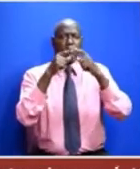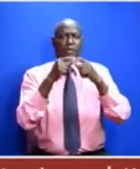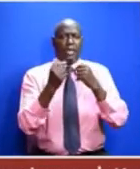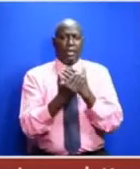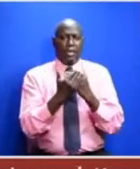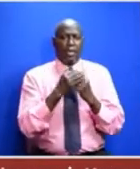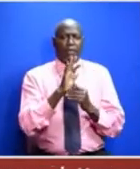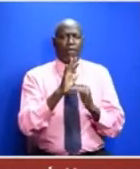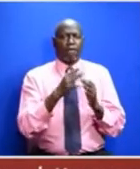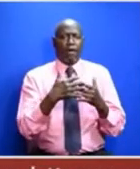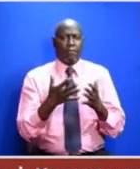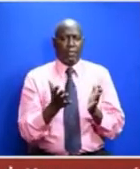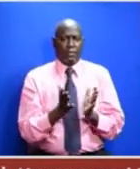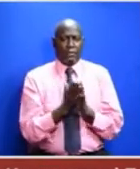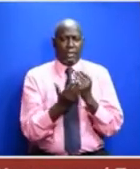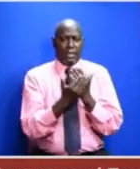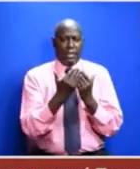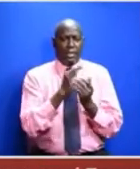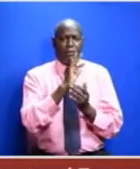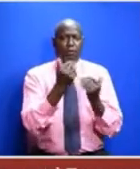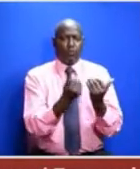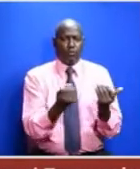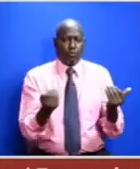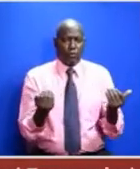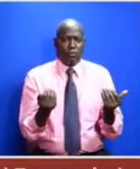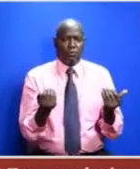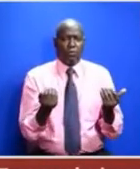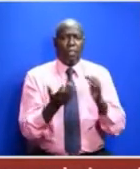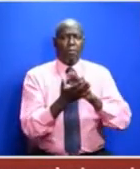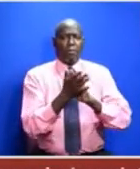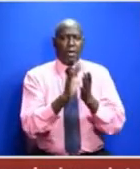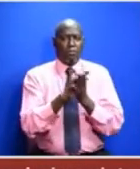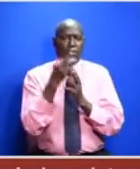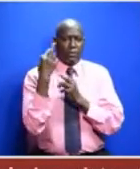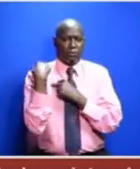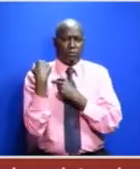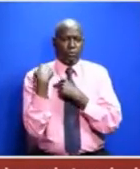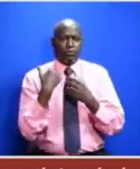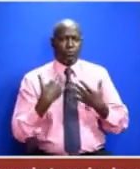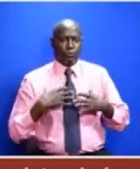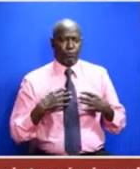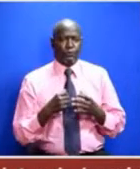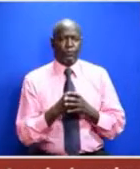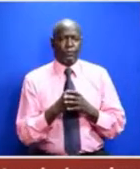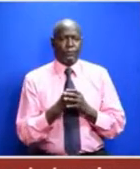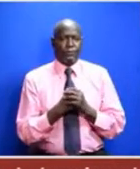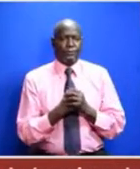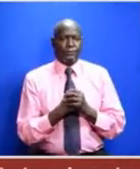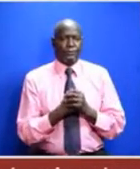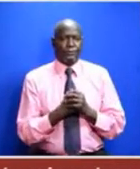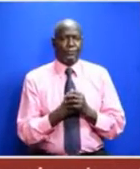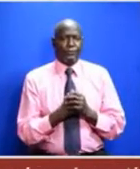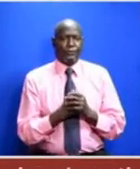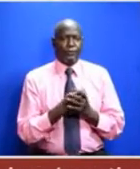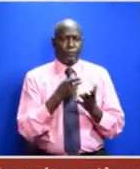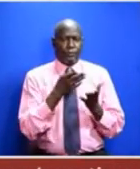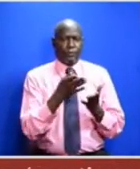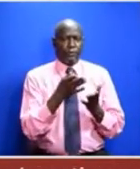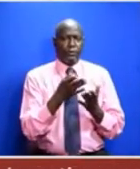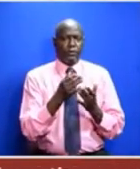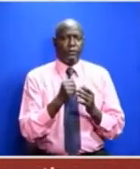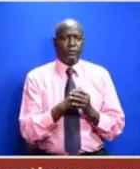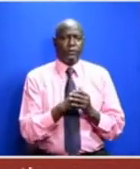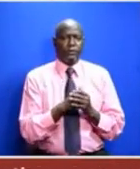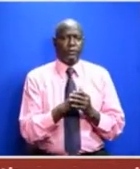their families, take care of their children and become responsible people. So hapo ndio tumefikisha,